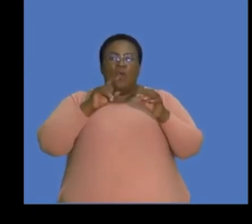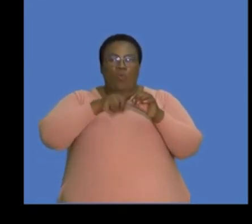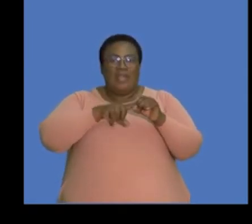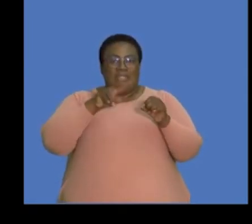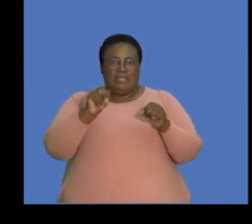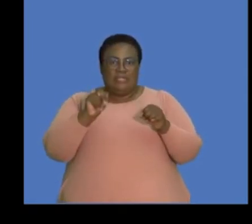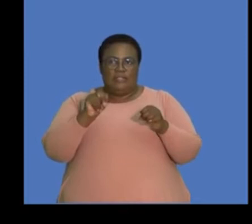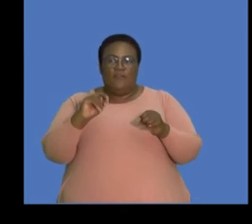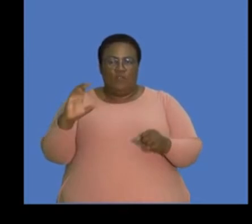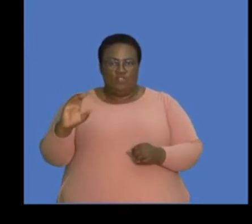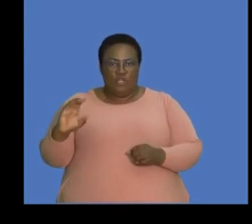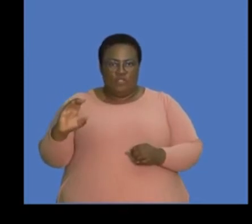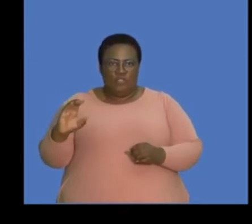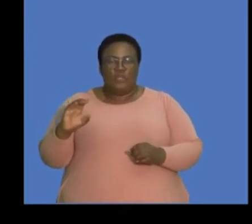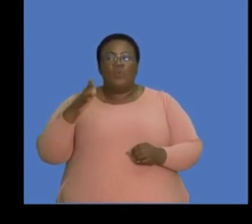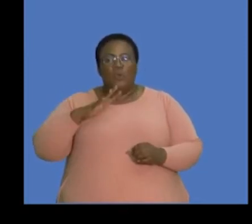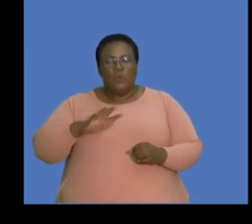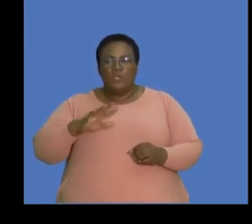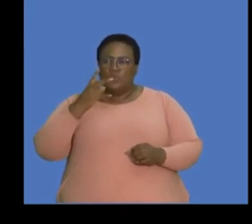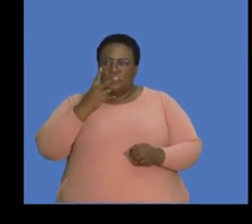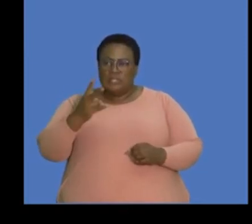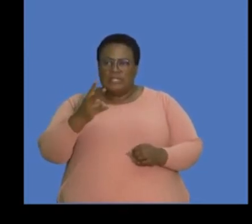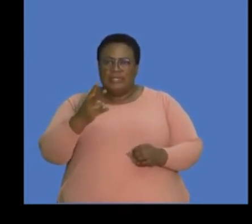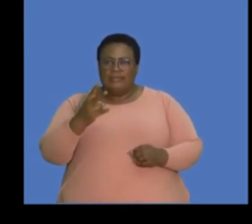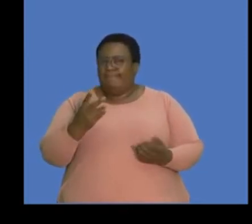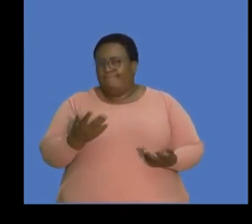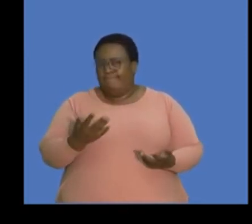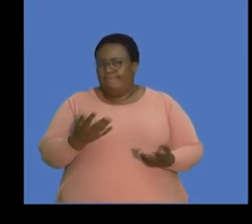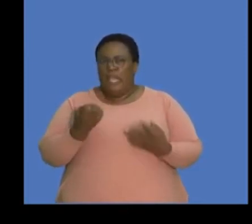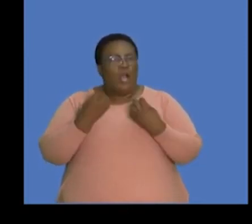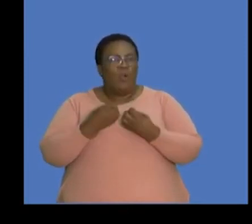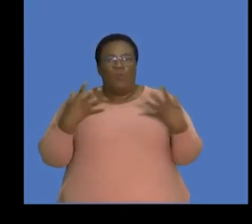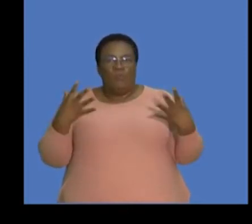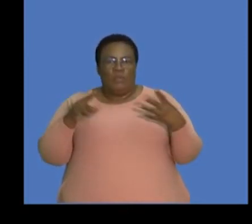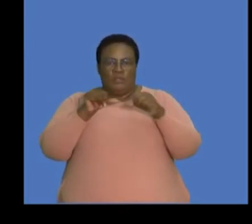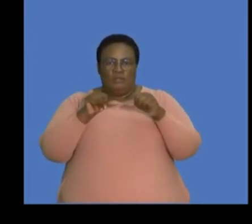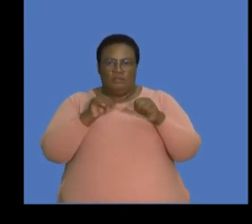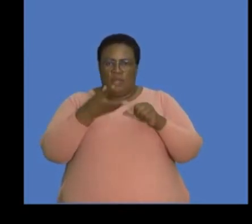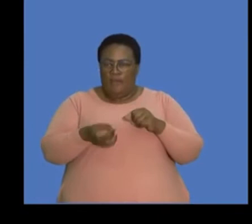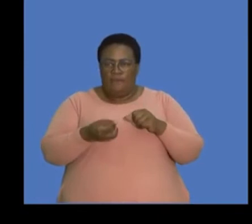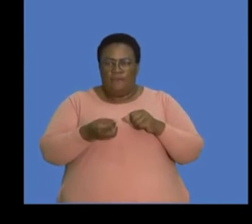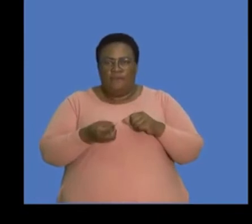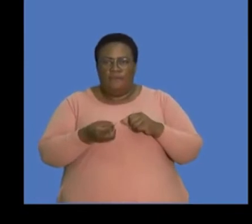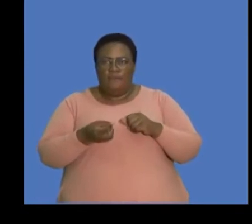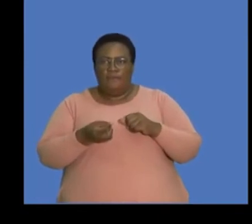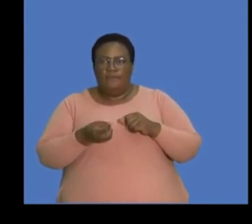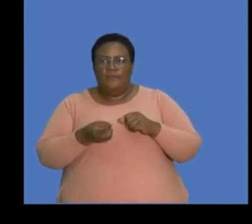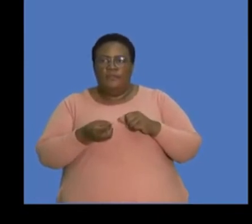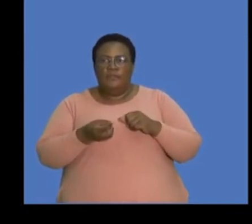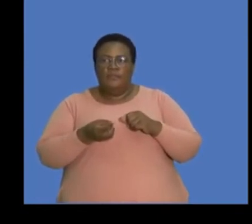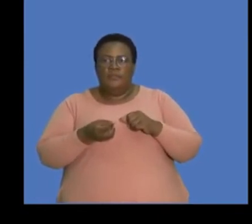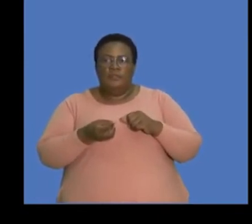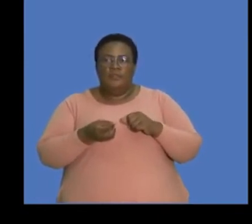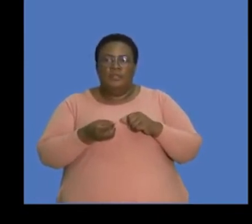talk about quantization of charge, we want to determine what determines the magnitude of charge. So quantization of